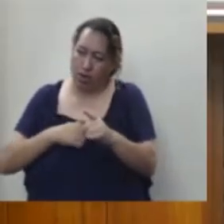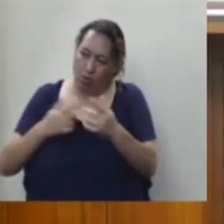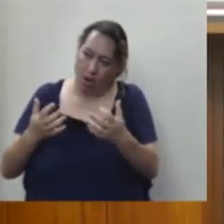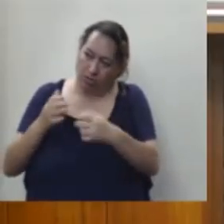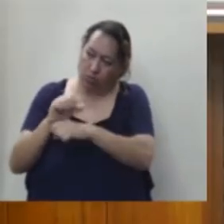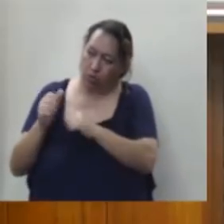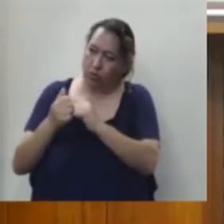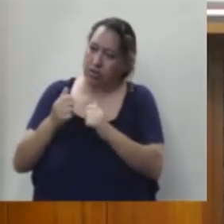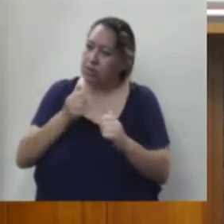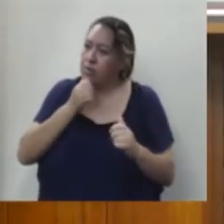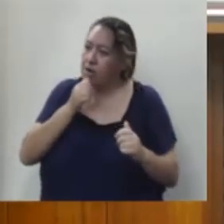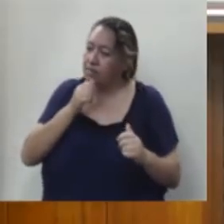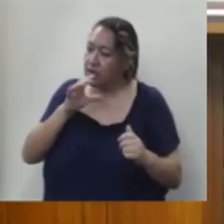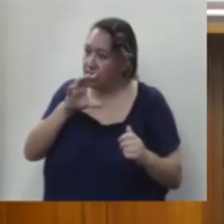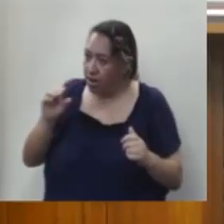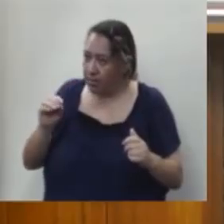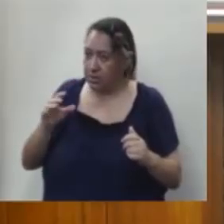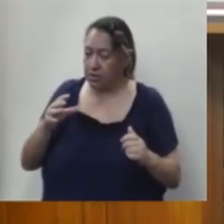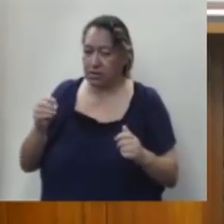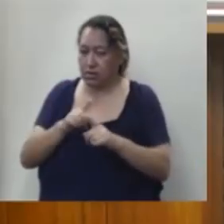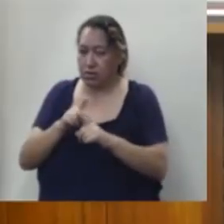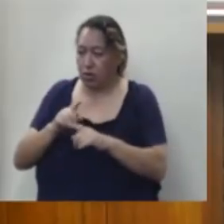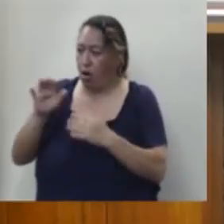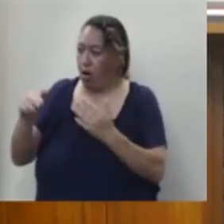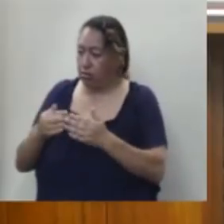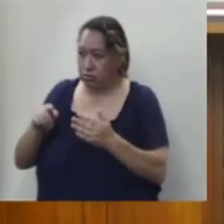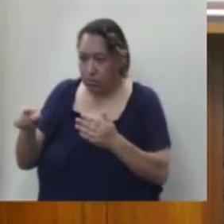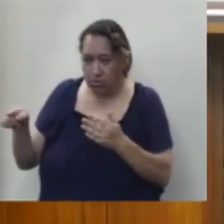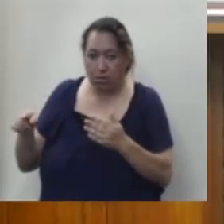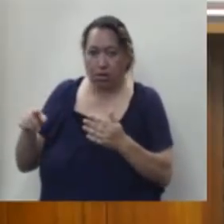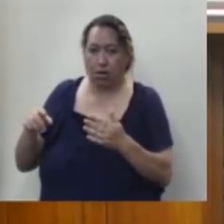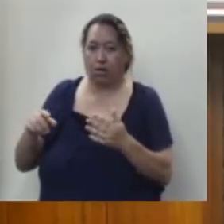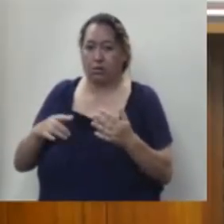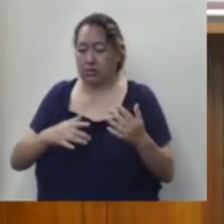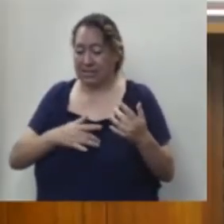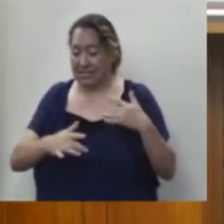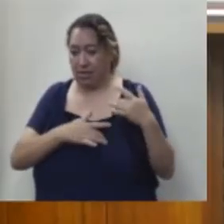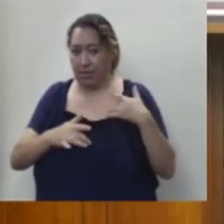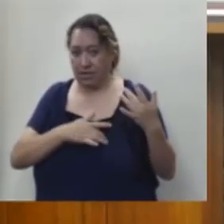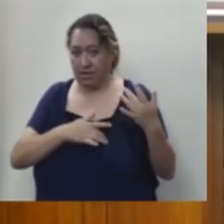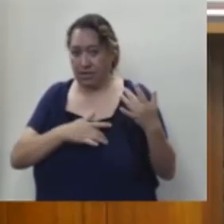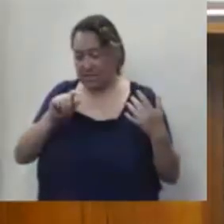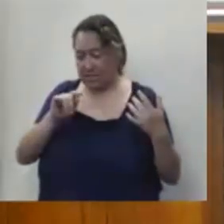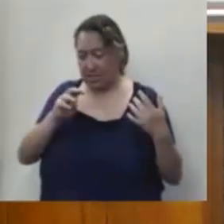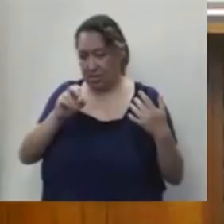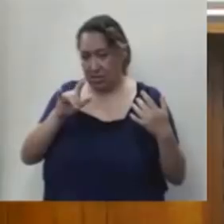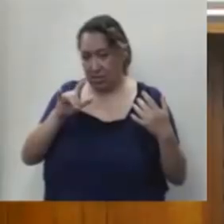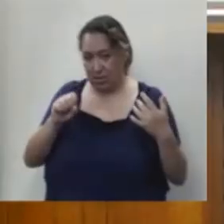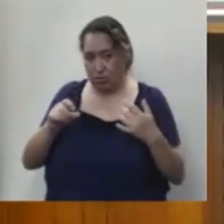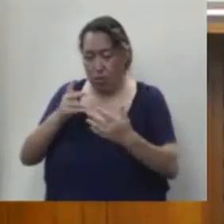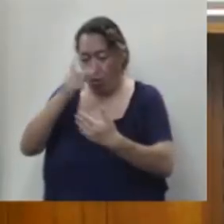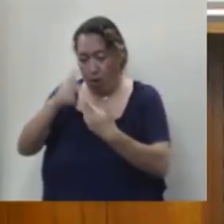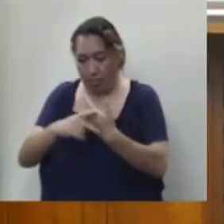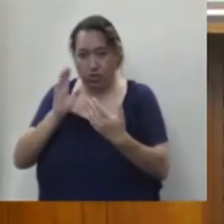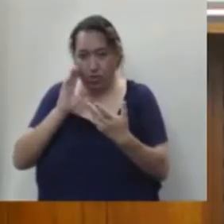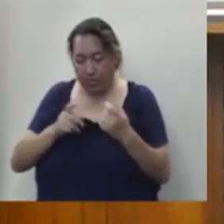that those stimulus programs are being given to them. Once those stimulus programs, those loans, and